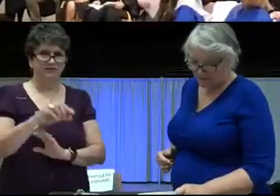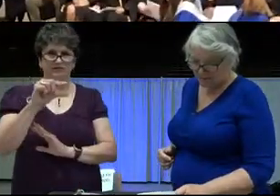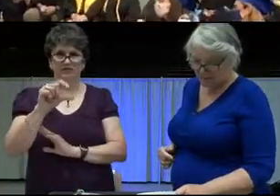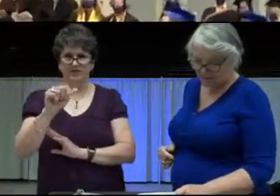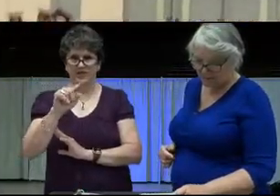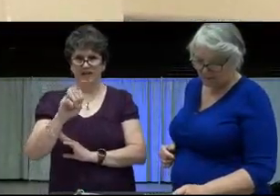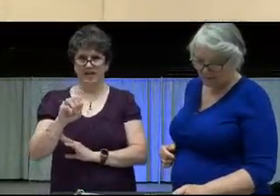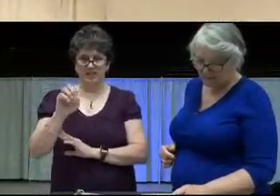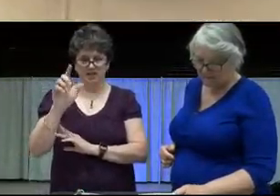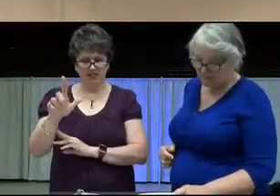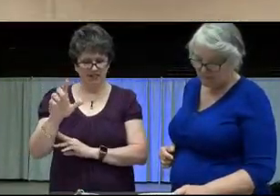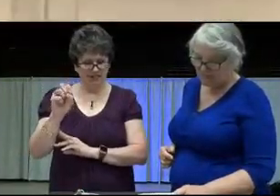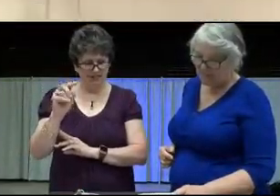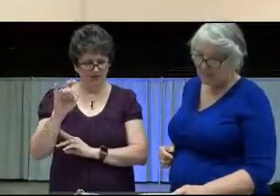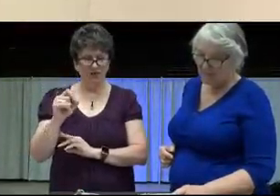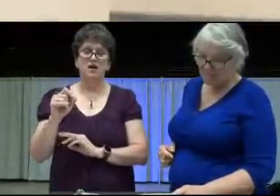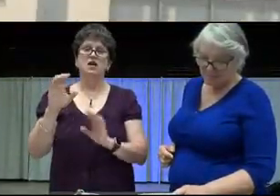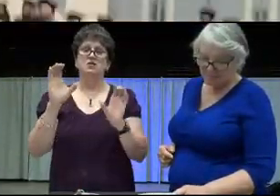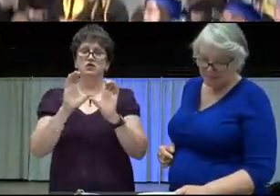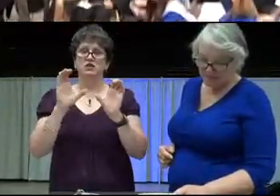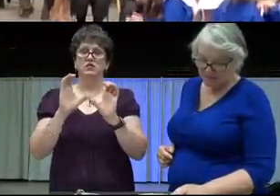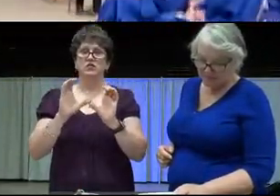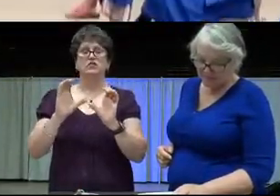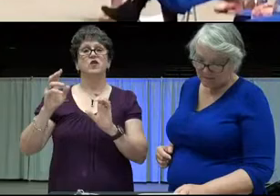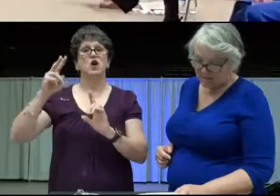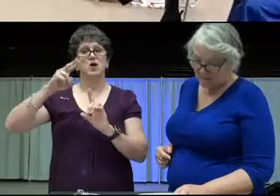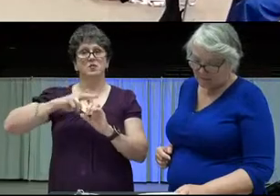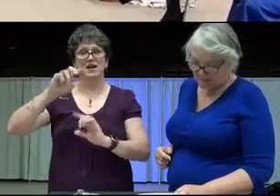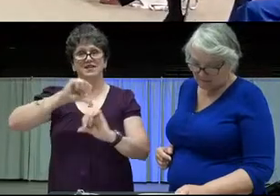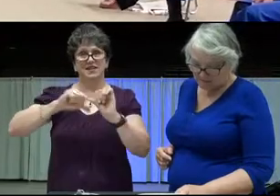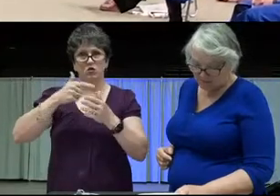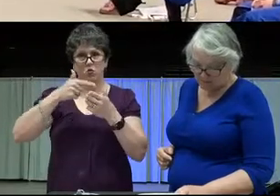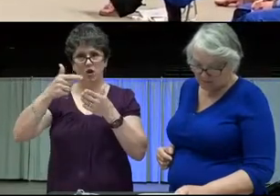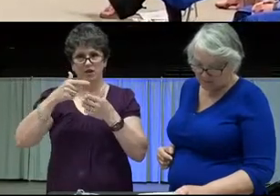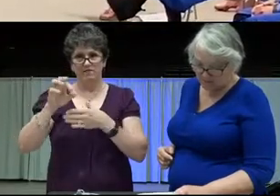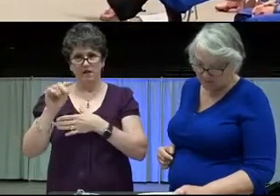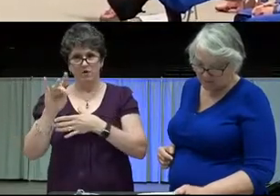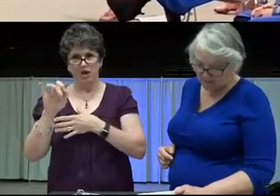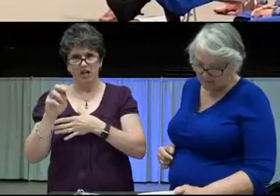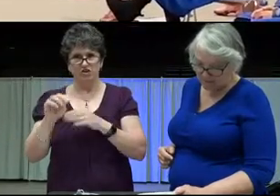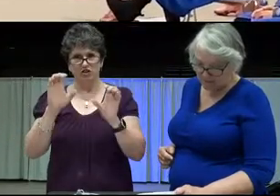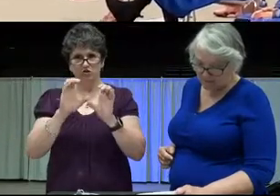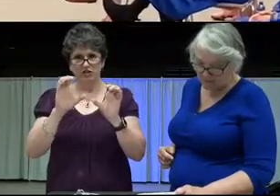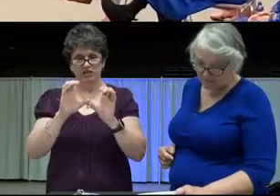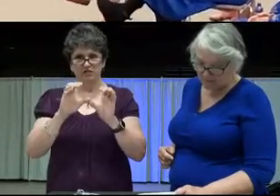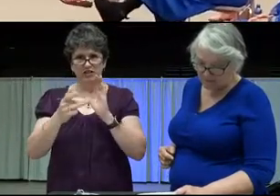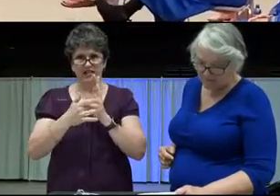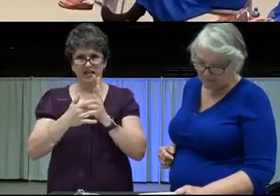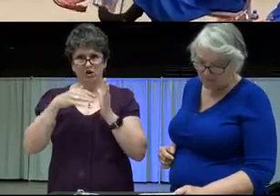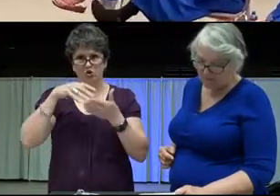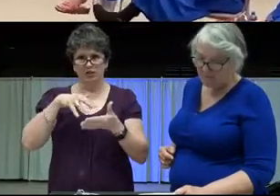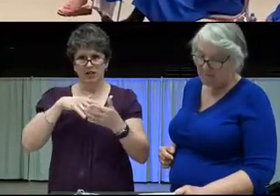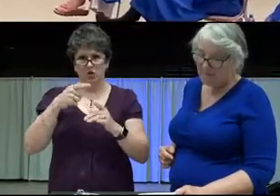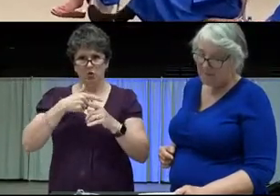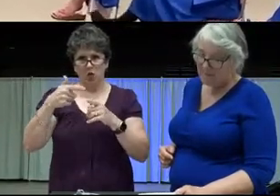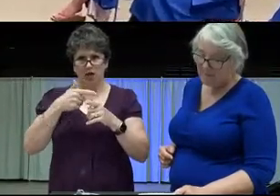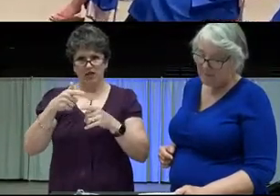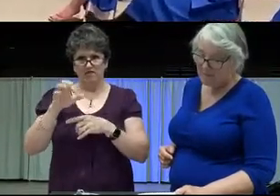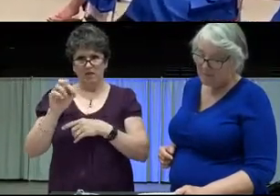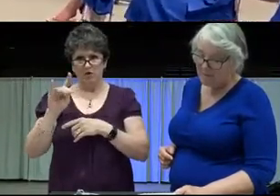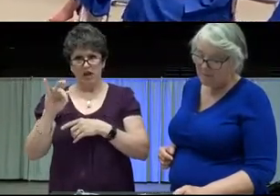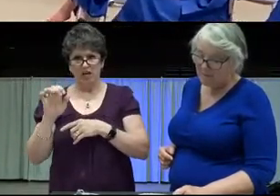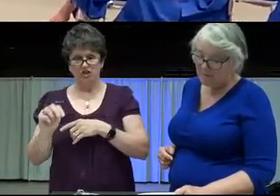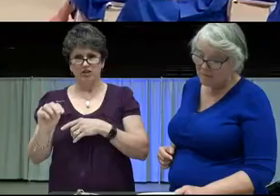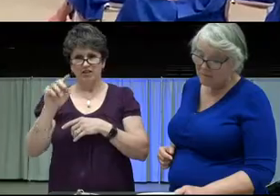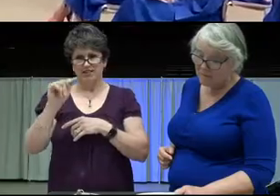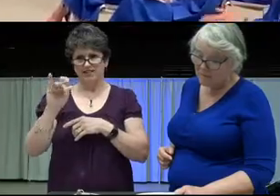Gage Lee Simonek, Certificate of Applied Science, Welding Technology and Fabrication, Certificate of Technical Studies, Welding and